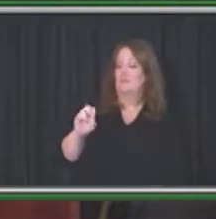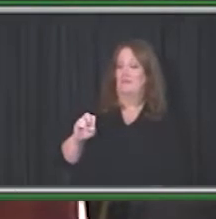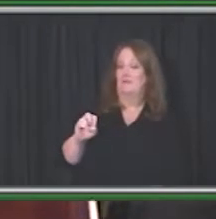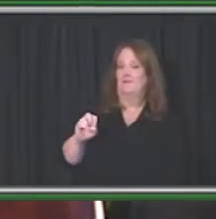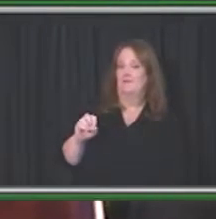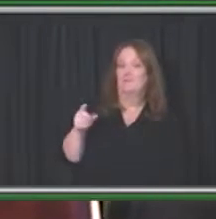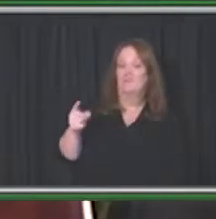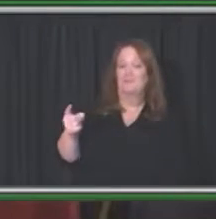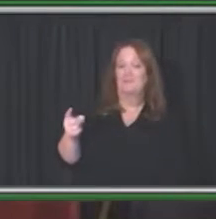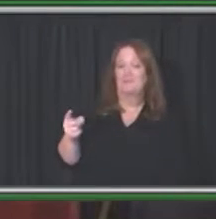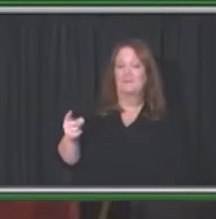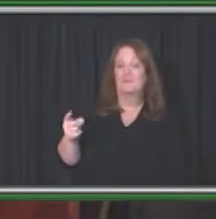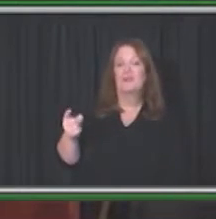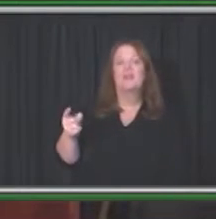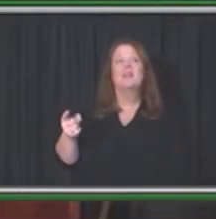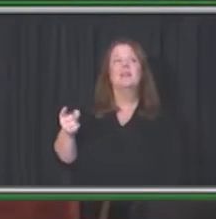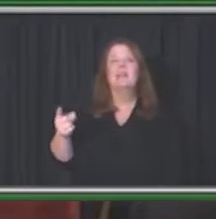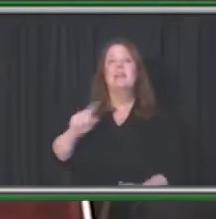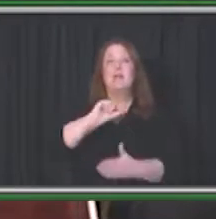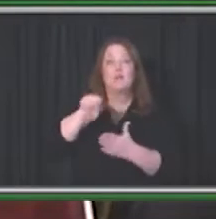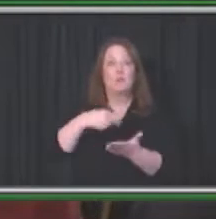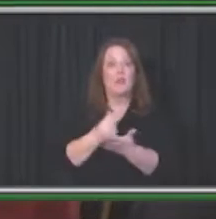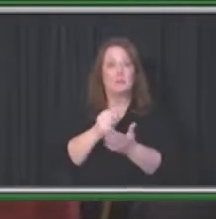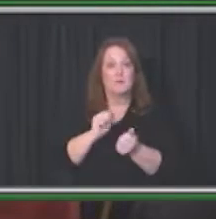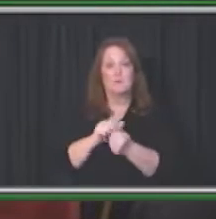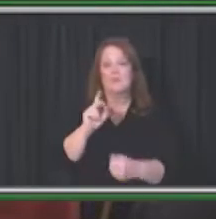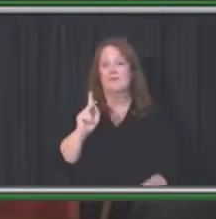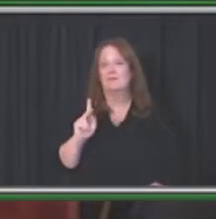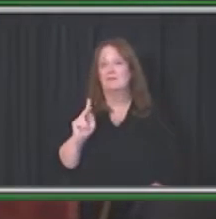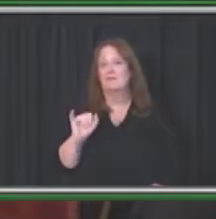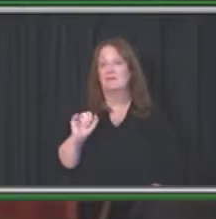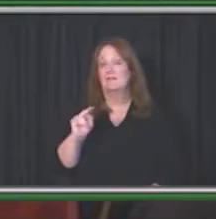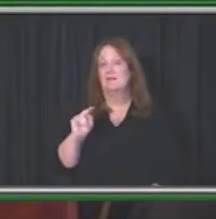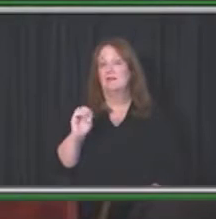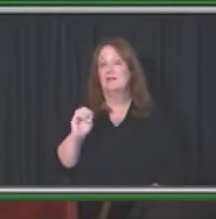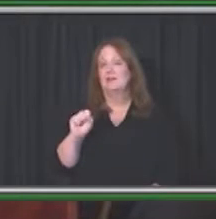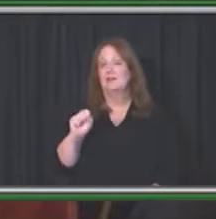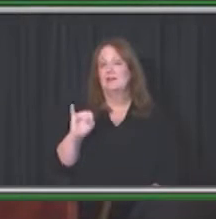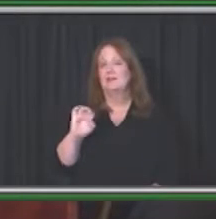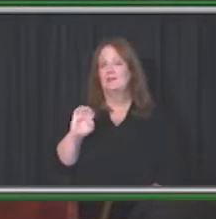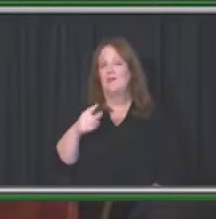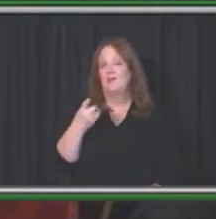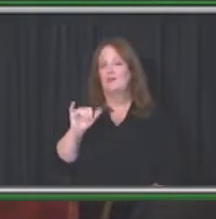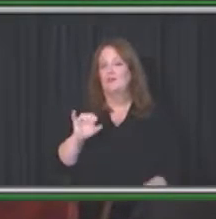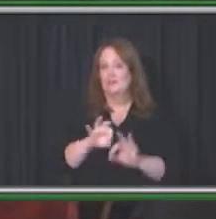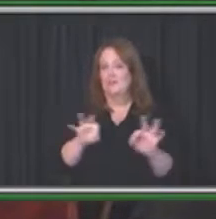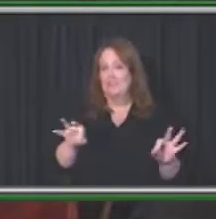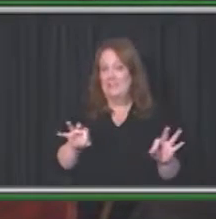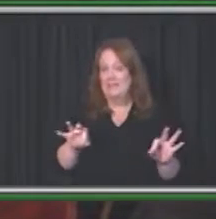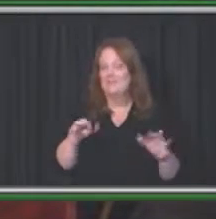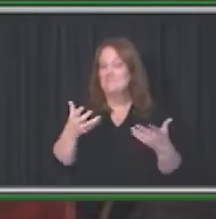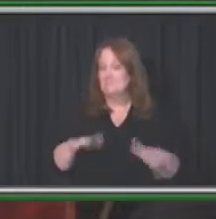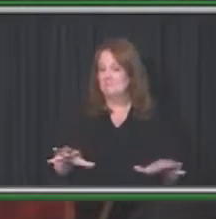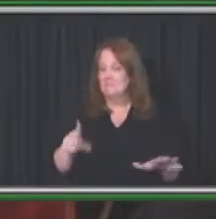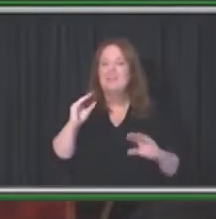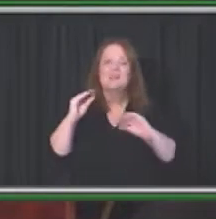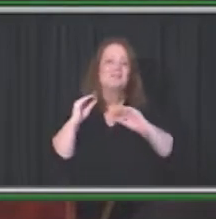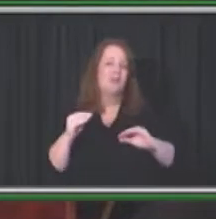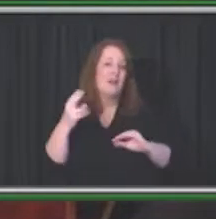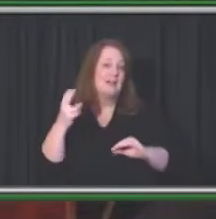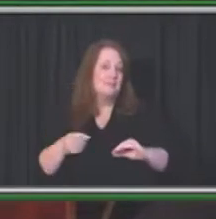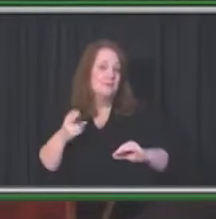out with that kinesiology degree, he taught history and coached.